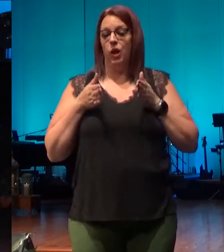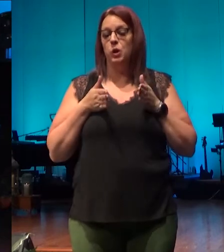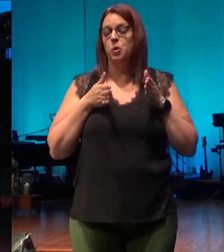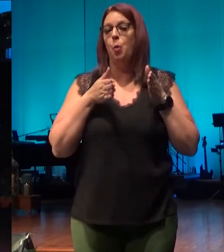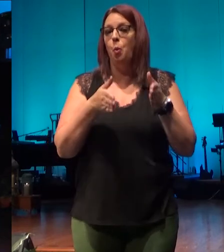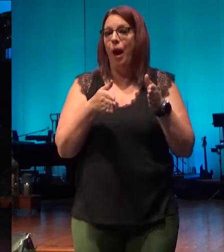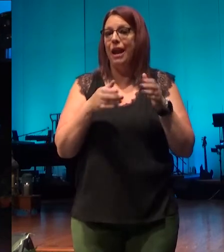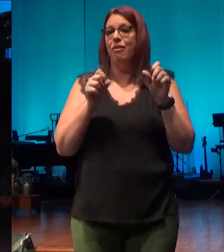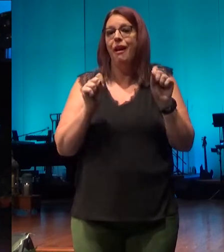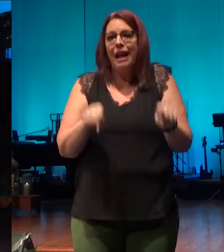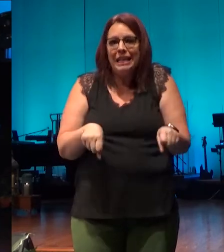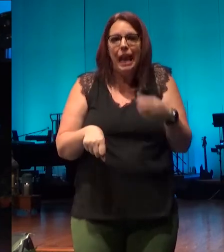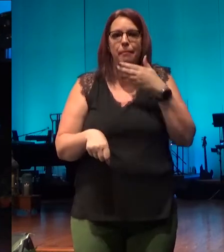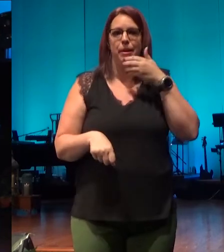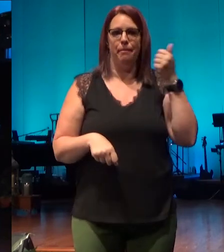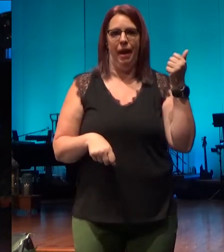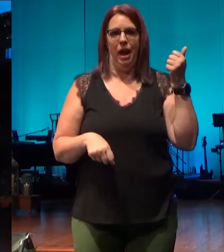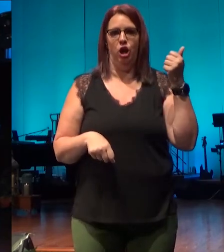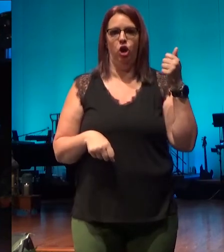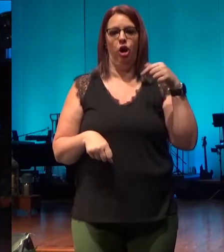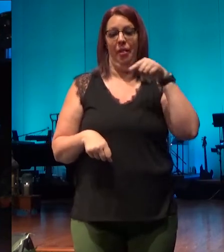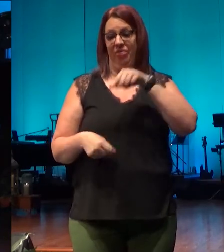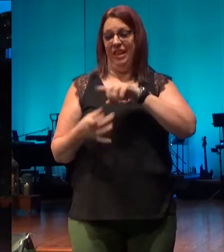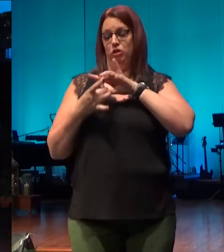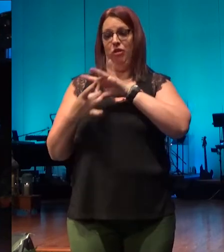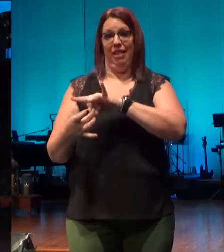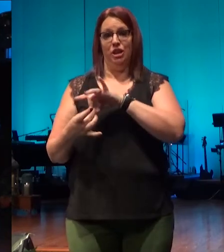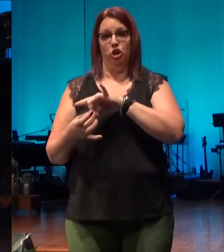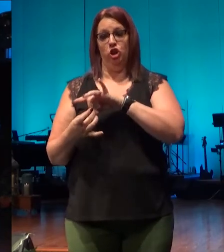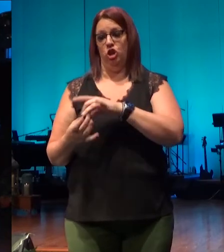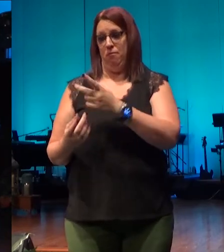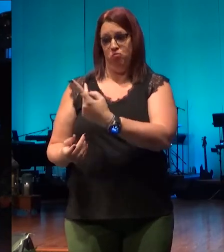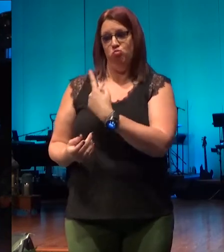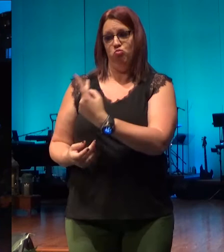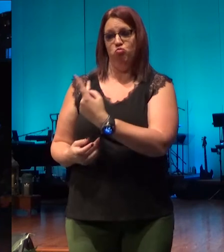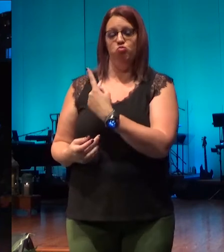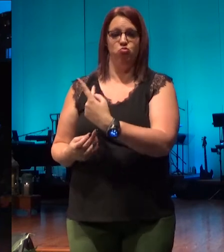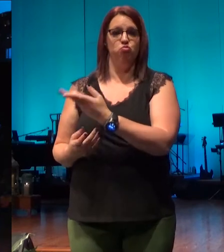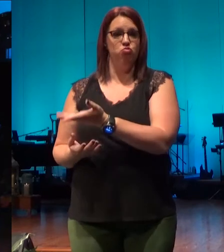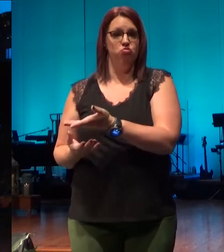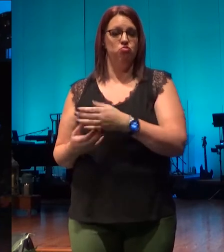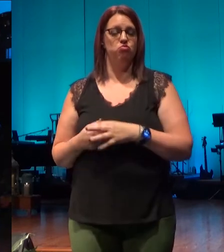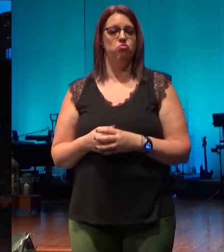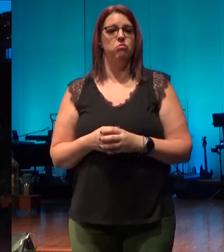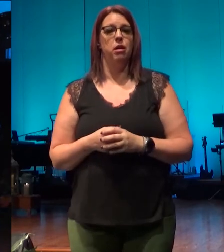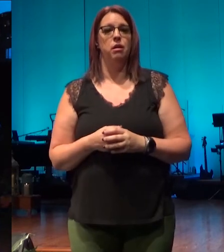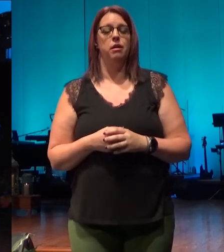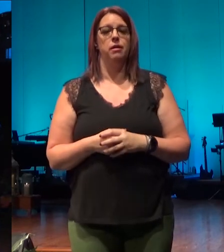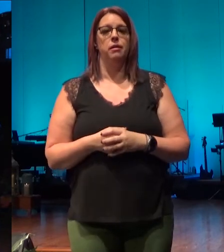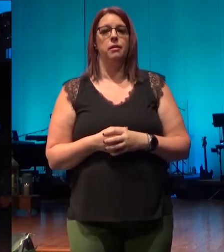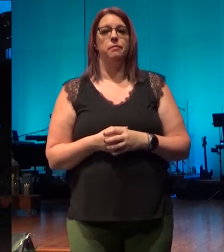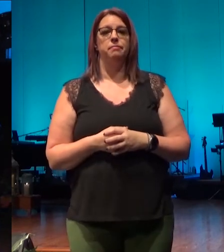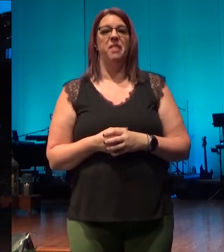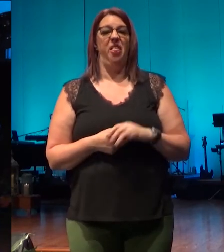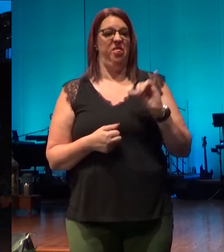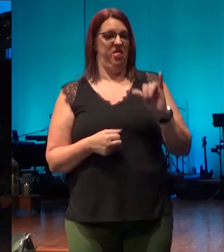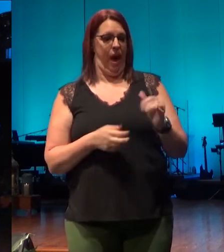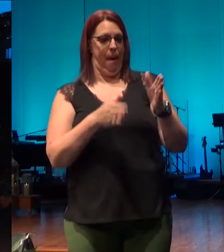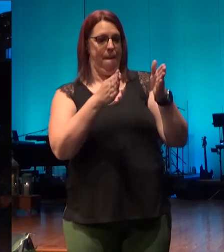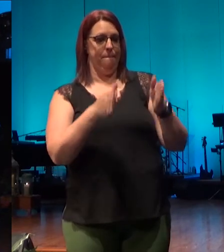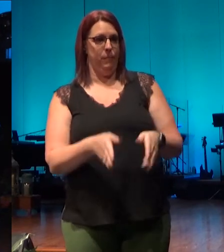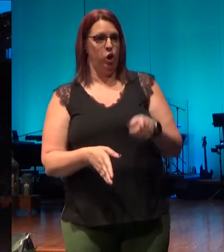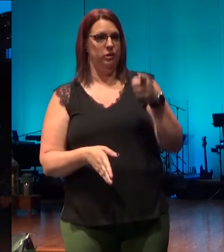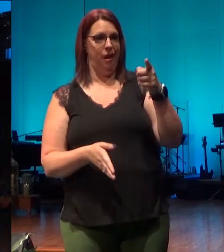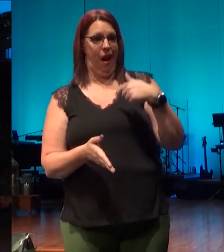can do better in this relationship with this person that I say that I'm madly in love with. This person that